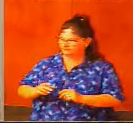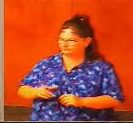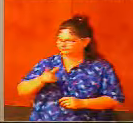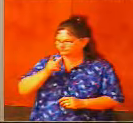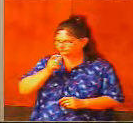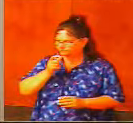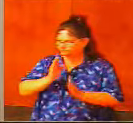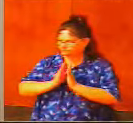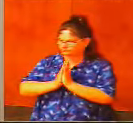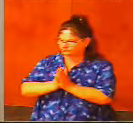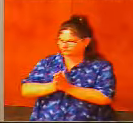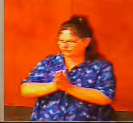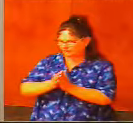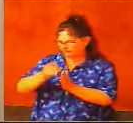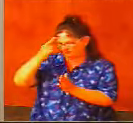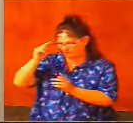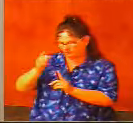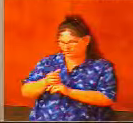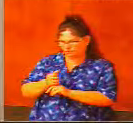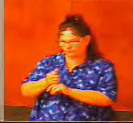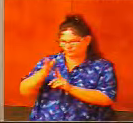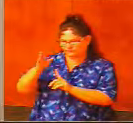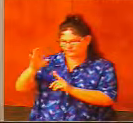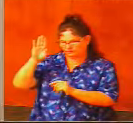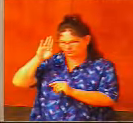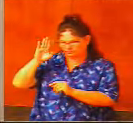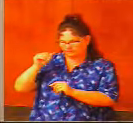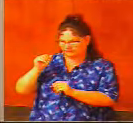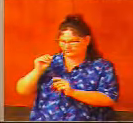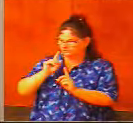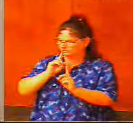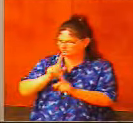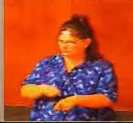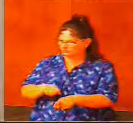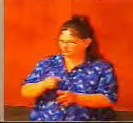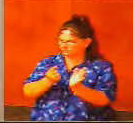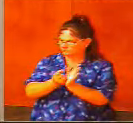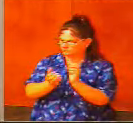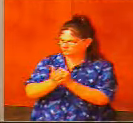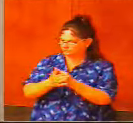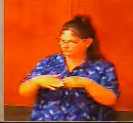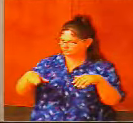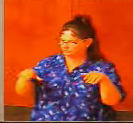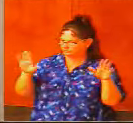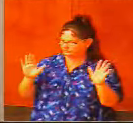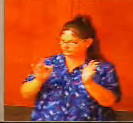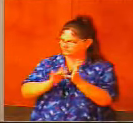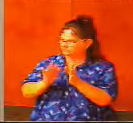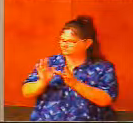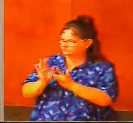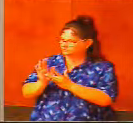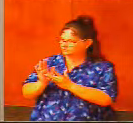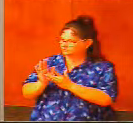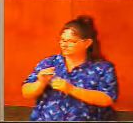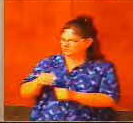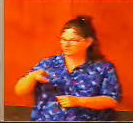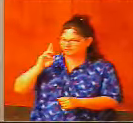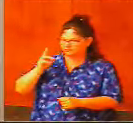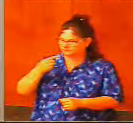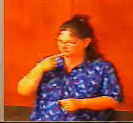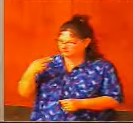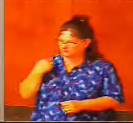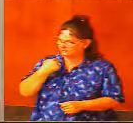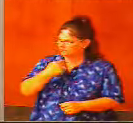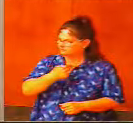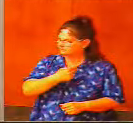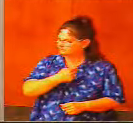who asked for Barabbas' release and demanded the crucifixion of Jesus. And history tells